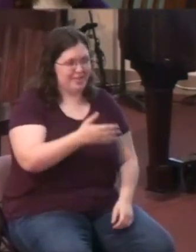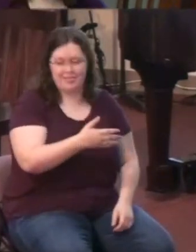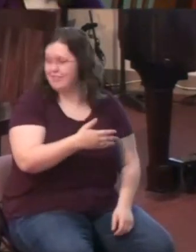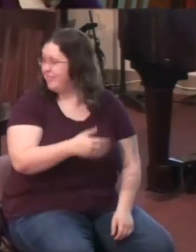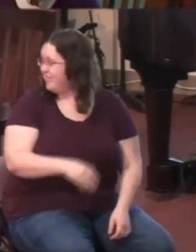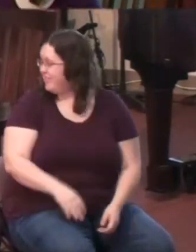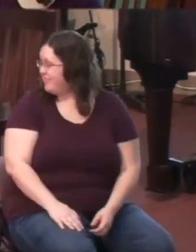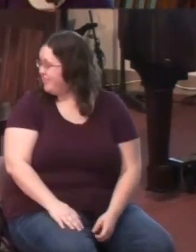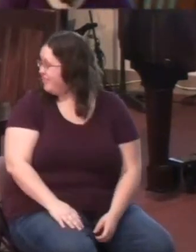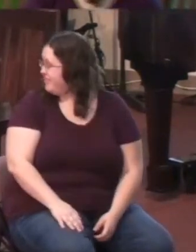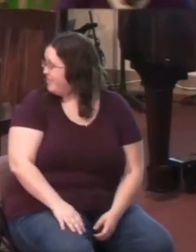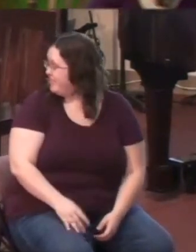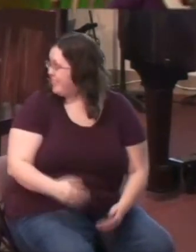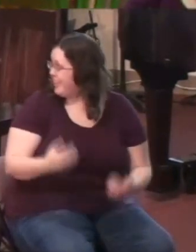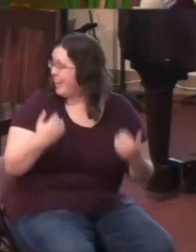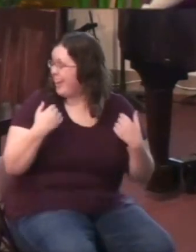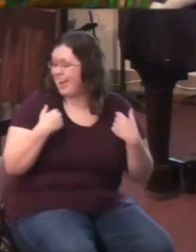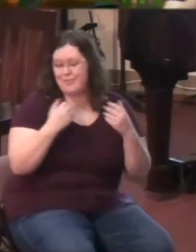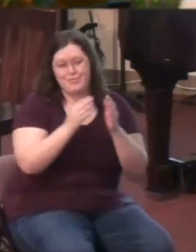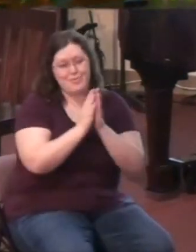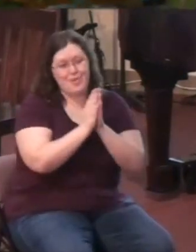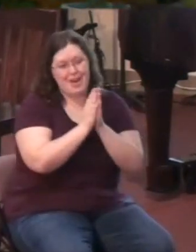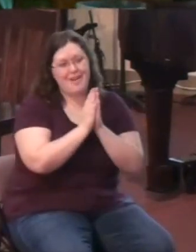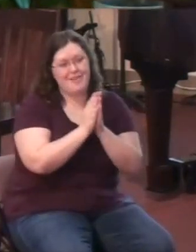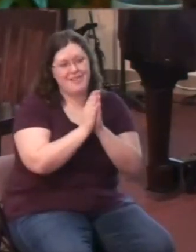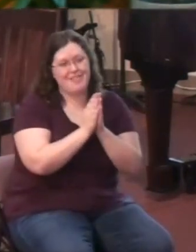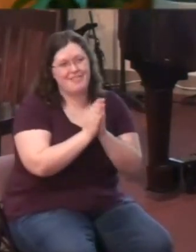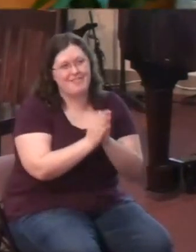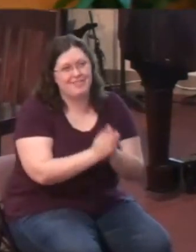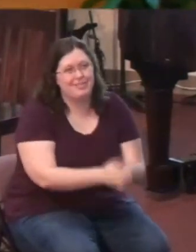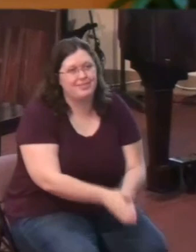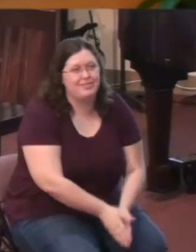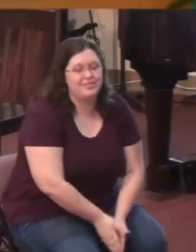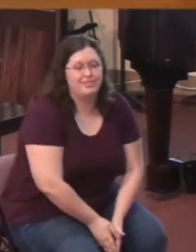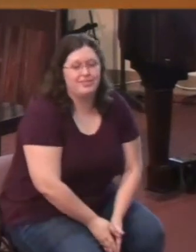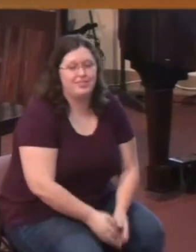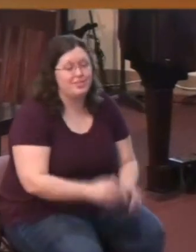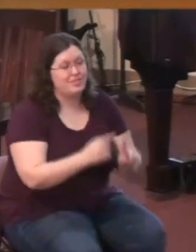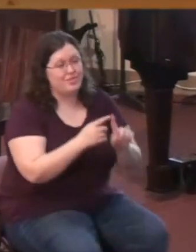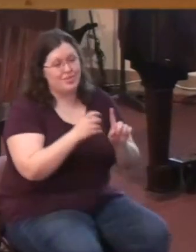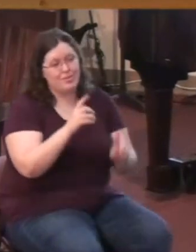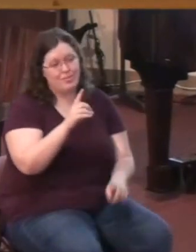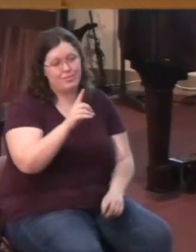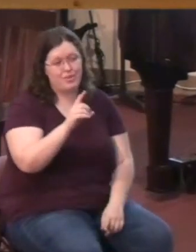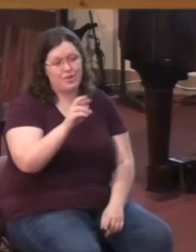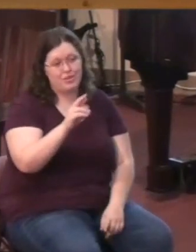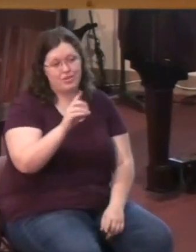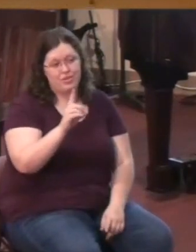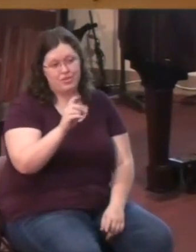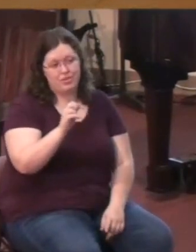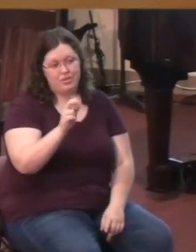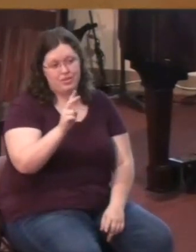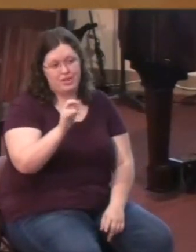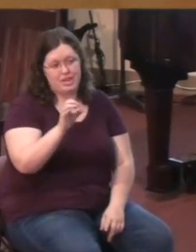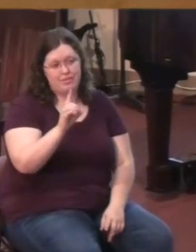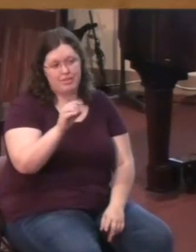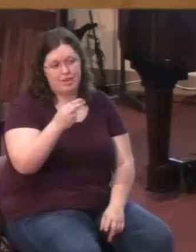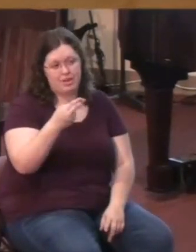the way. But I also have a prayer in here. And this prayer comes from Dr. David Hawkins. And he actually shared it